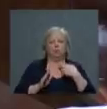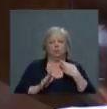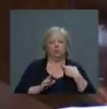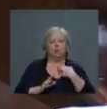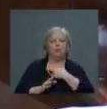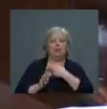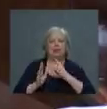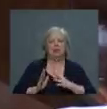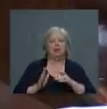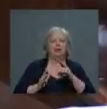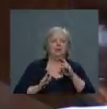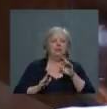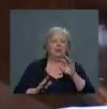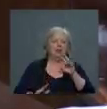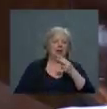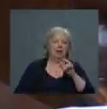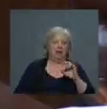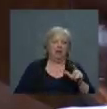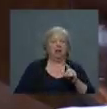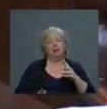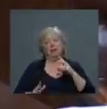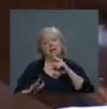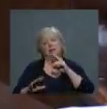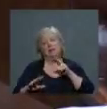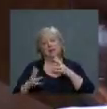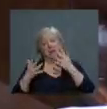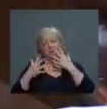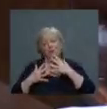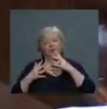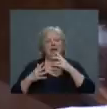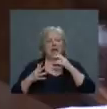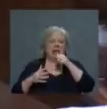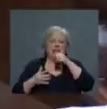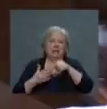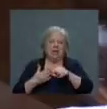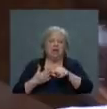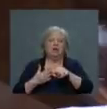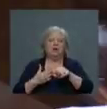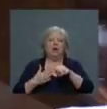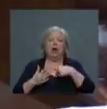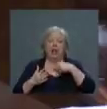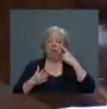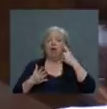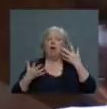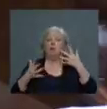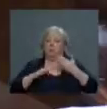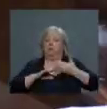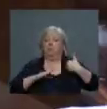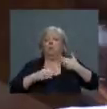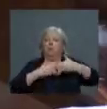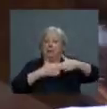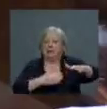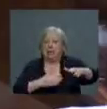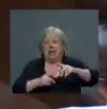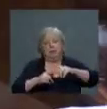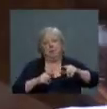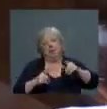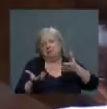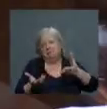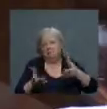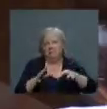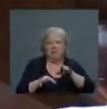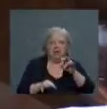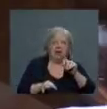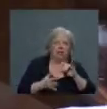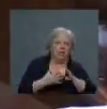Unfortunately, the letter that I thought had been sent out was not sent out. Why it was not sent out is not important, but I